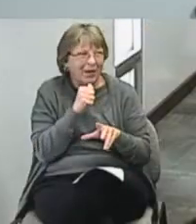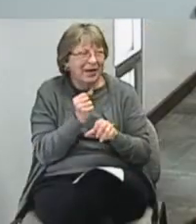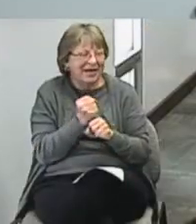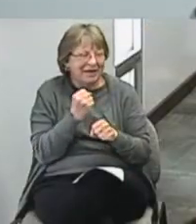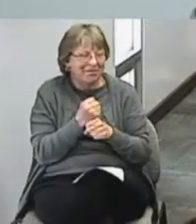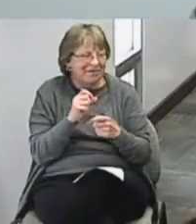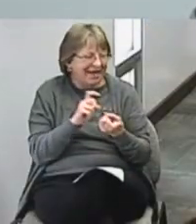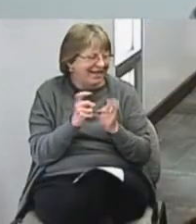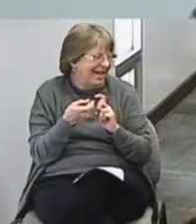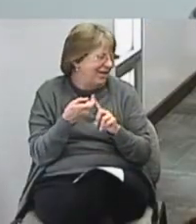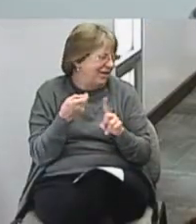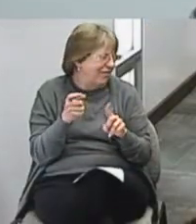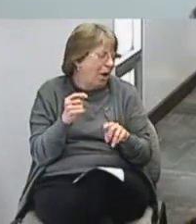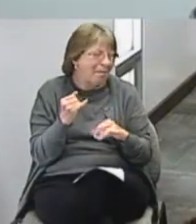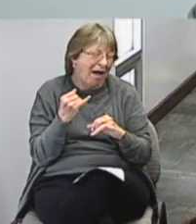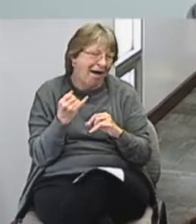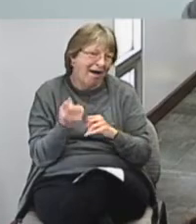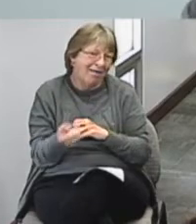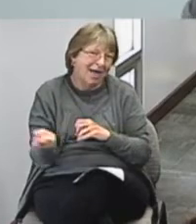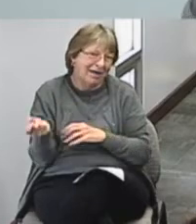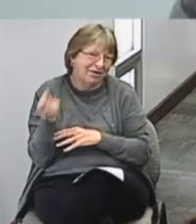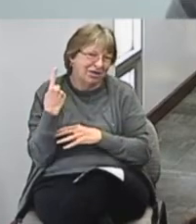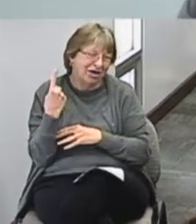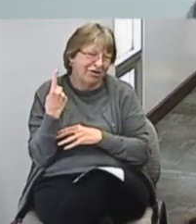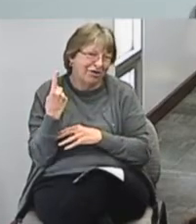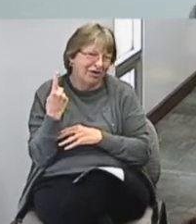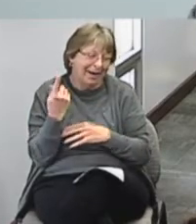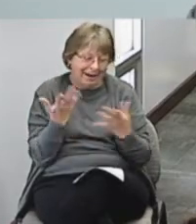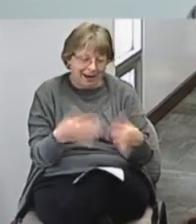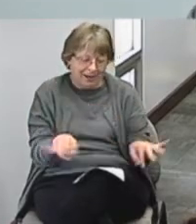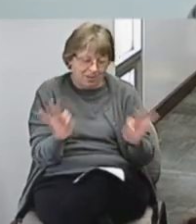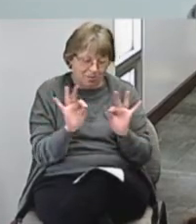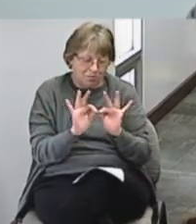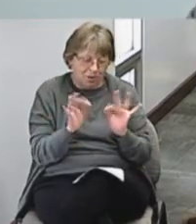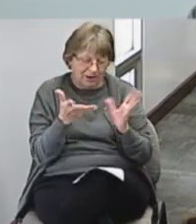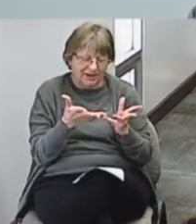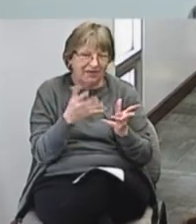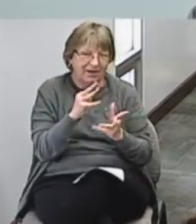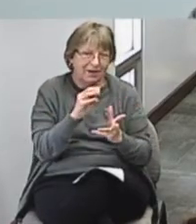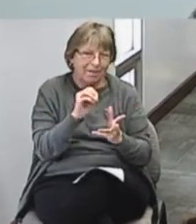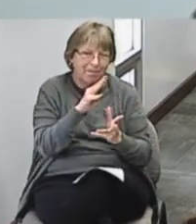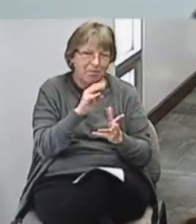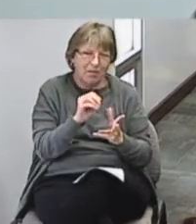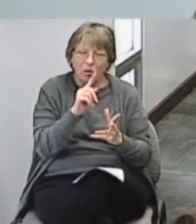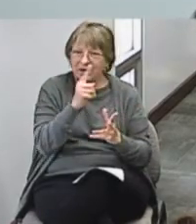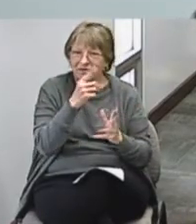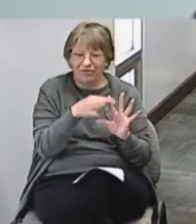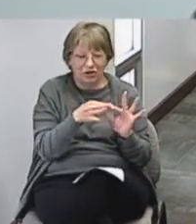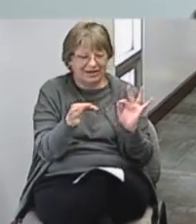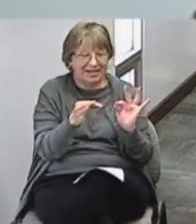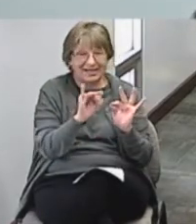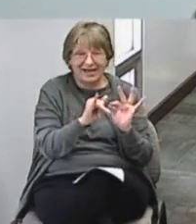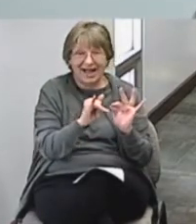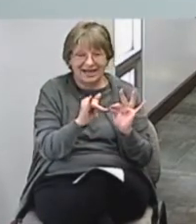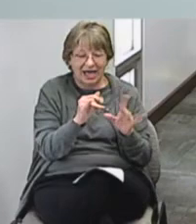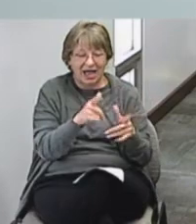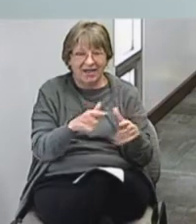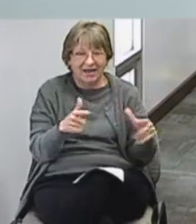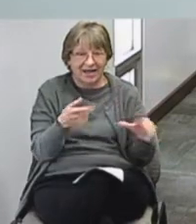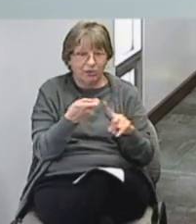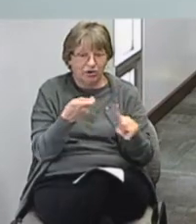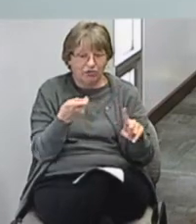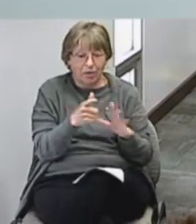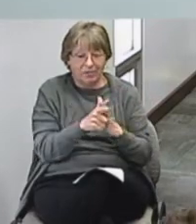last year. And counsel, the significance of the memorandum is right in the first sentence, because that's the language from the